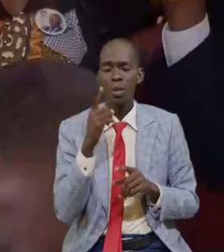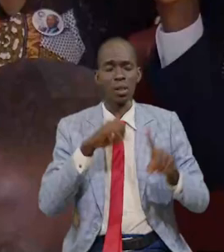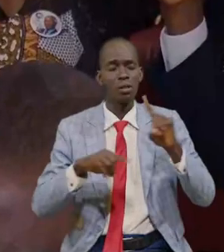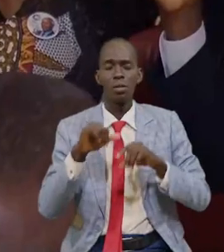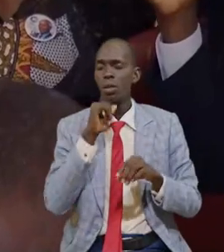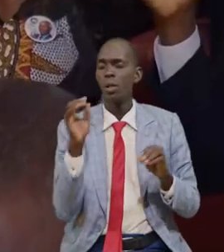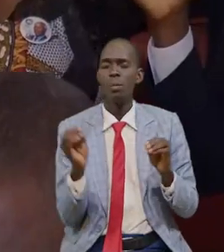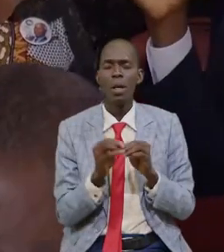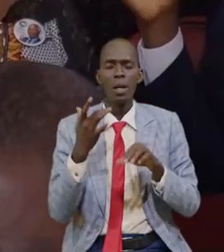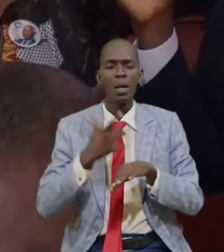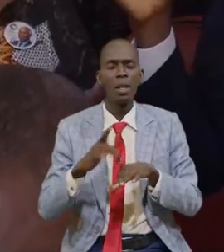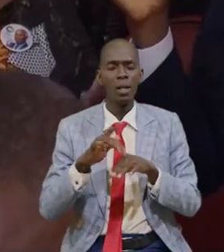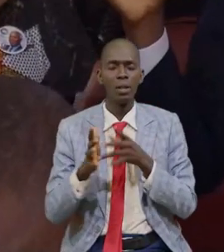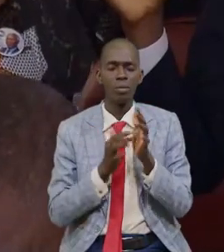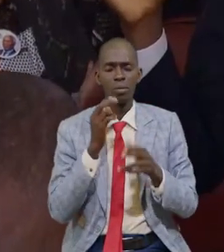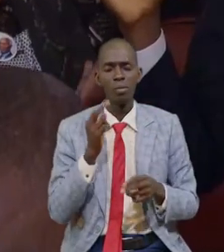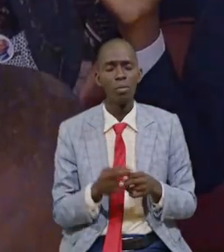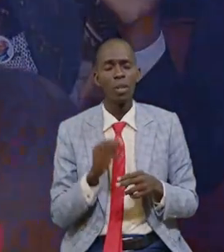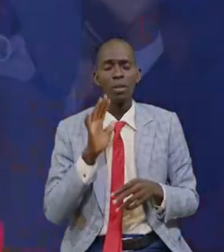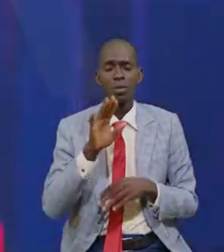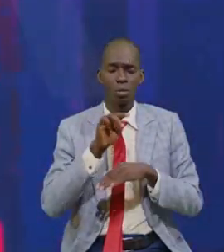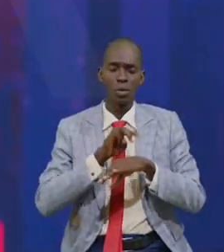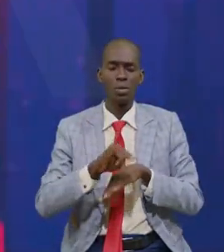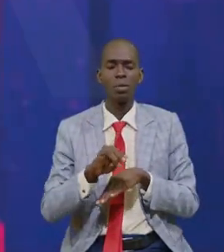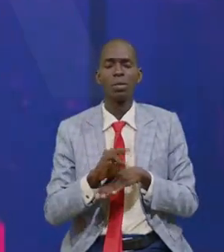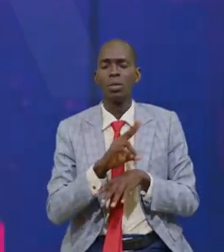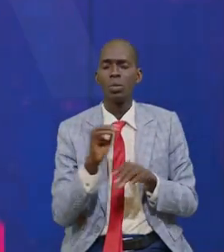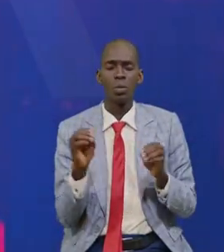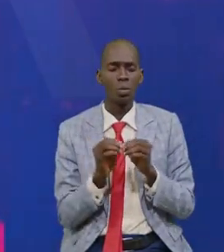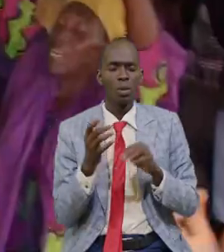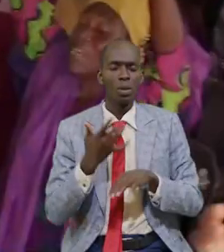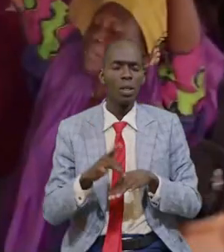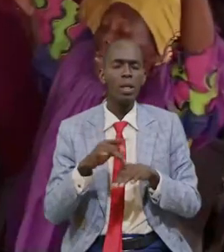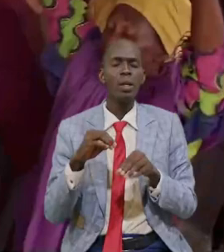empty. Your ministry, no more empty.